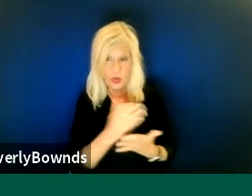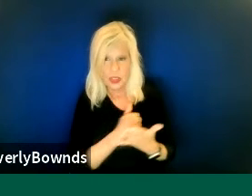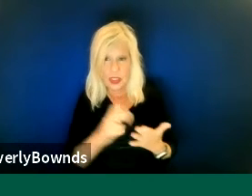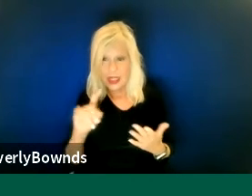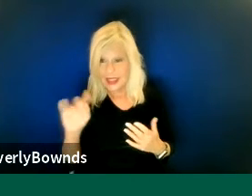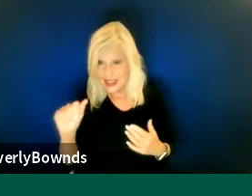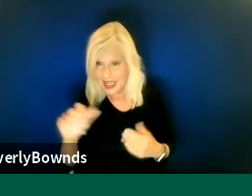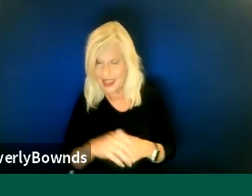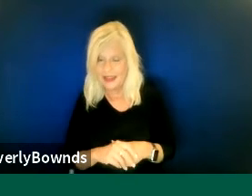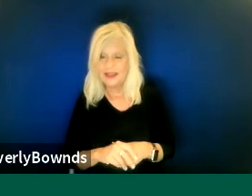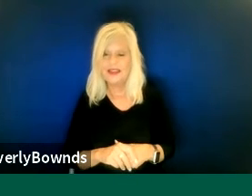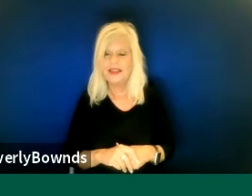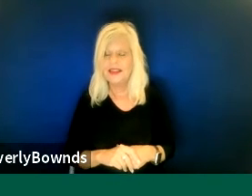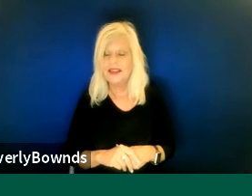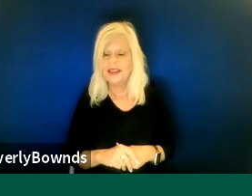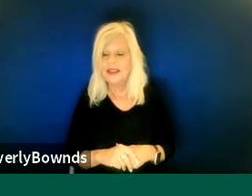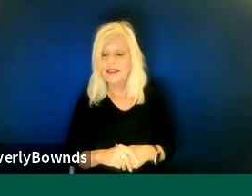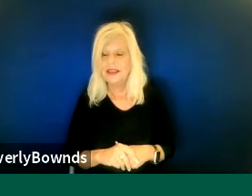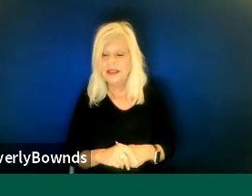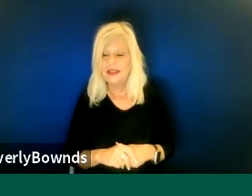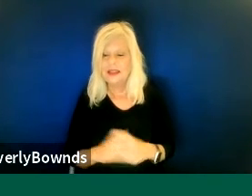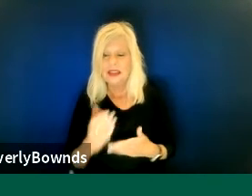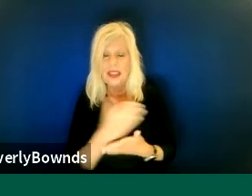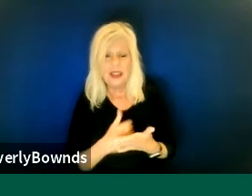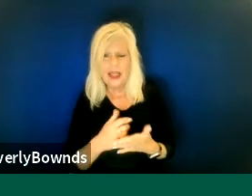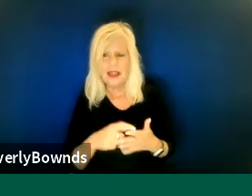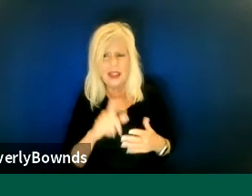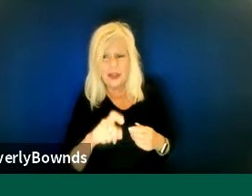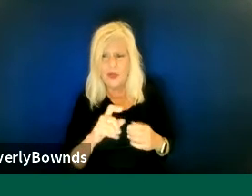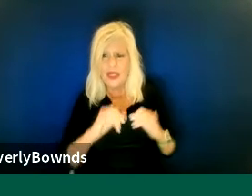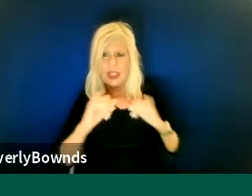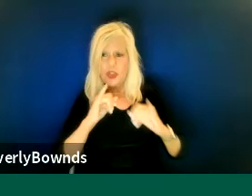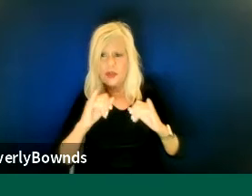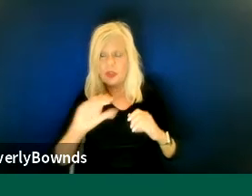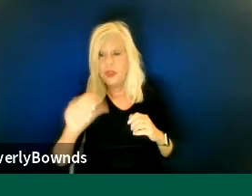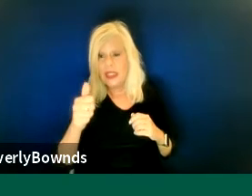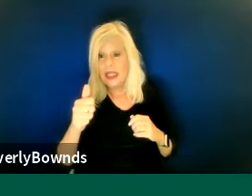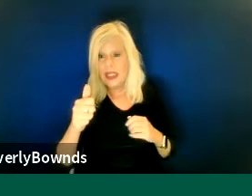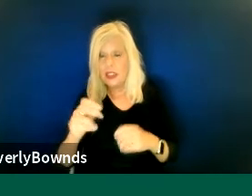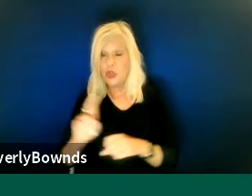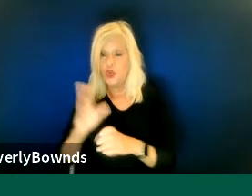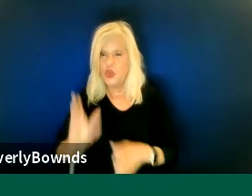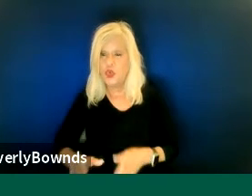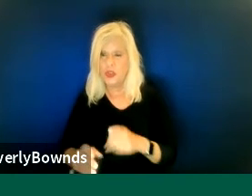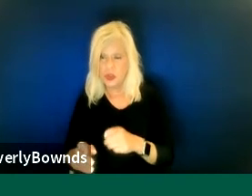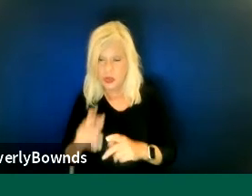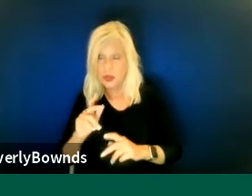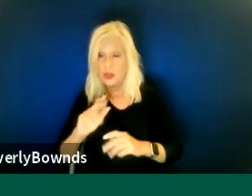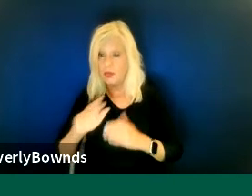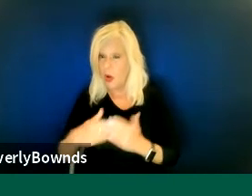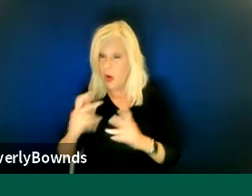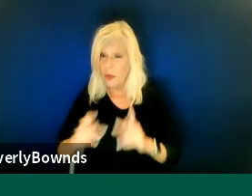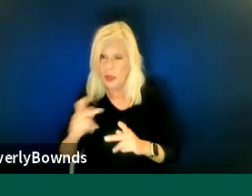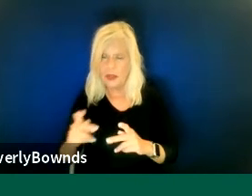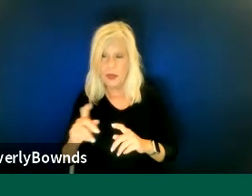like collect the needs, we interviewed 10 end users. All of them were people with disability,